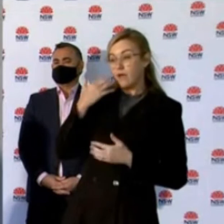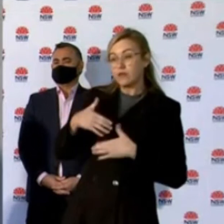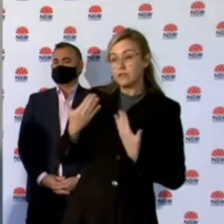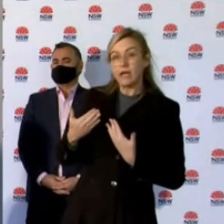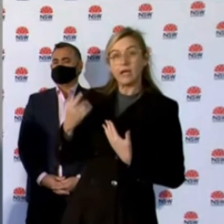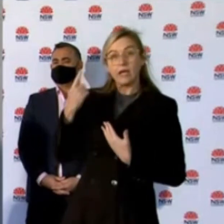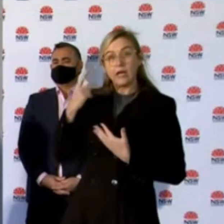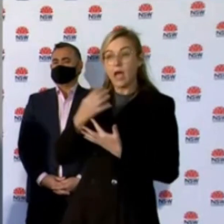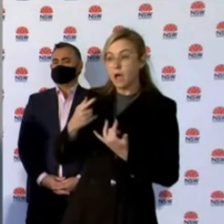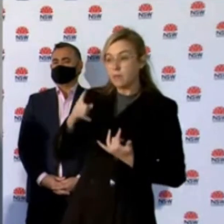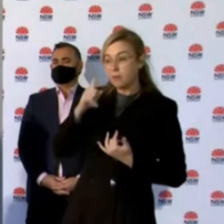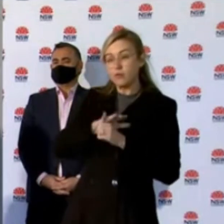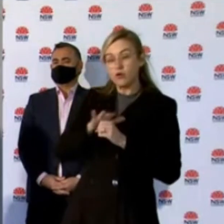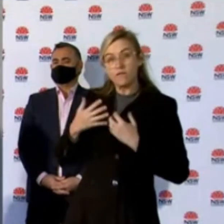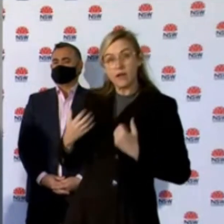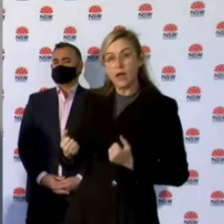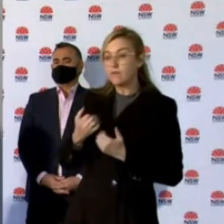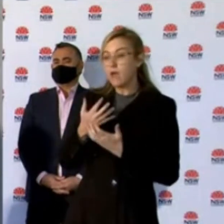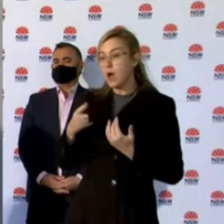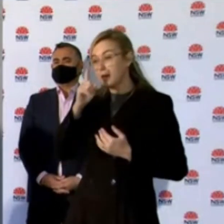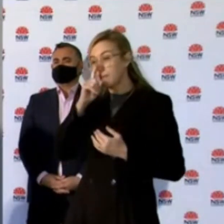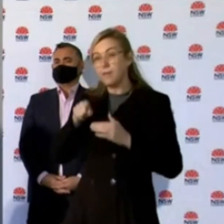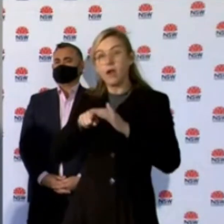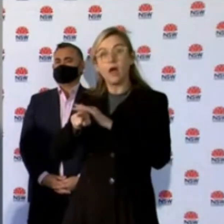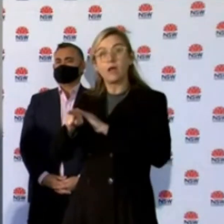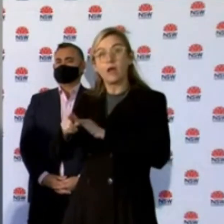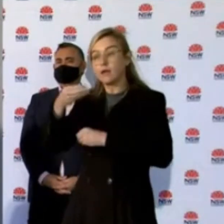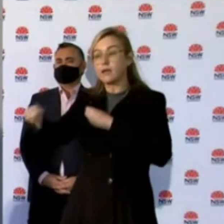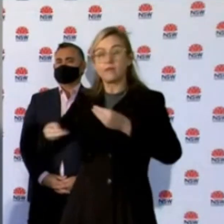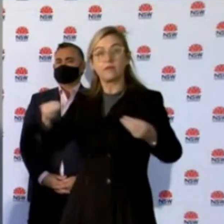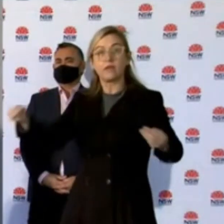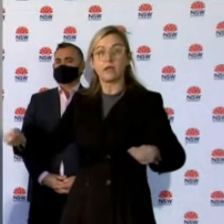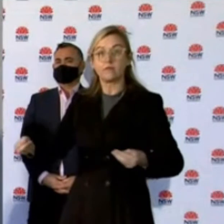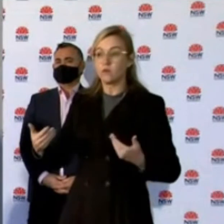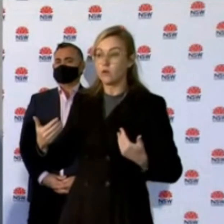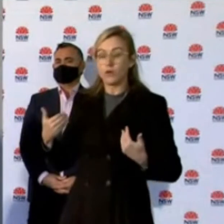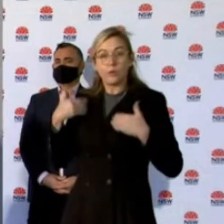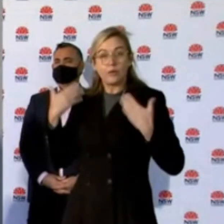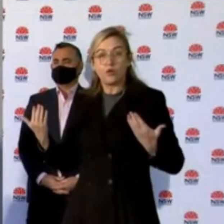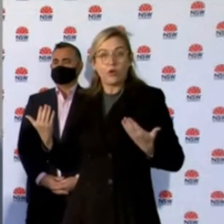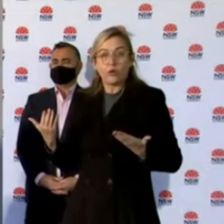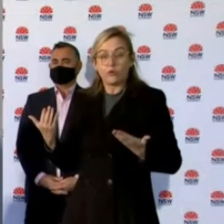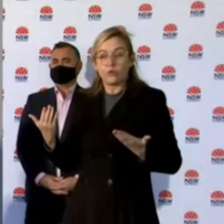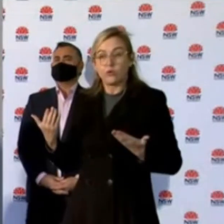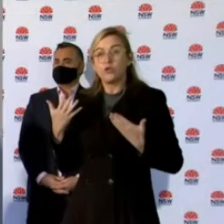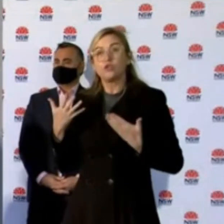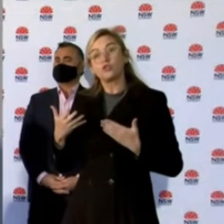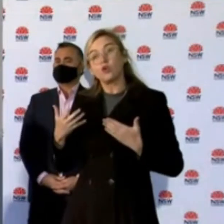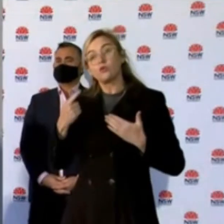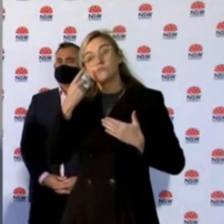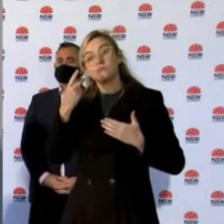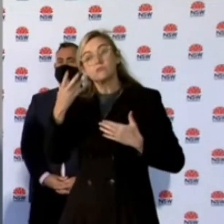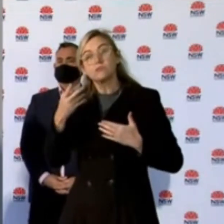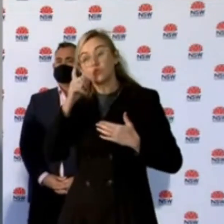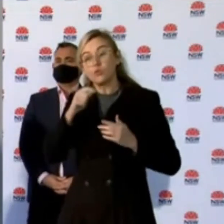risk areas, there is no exact science, and I've never pretended there is. So I won't rule out tweaks in the next few days to make